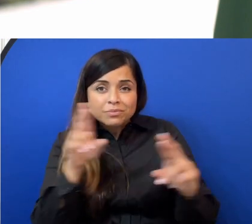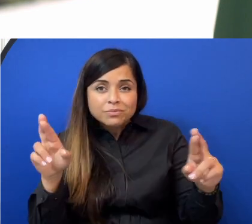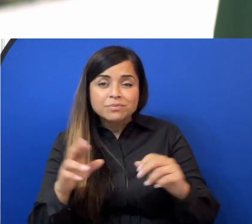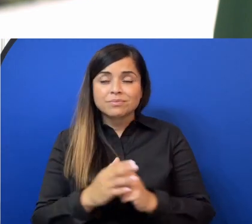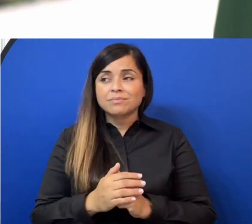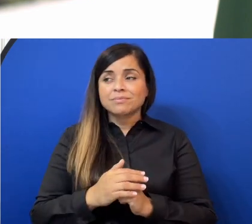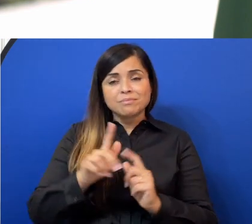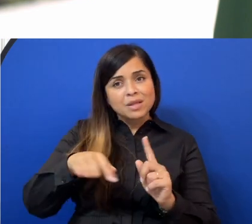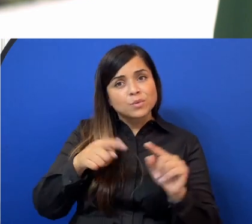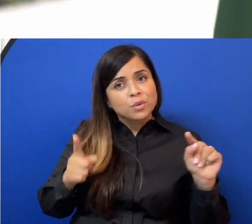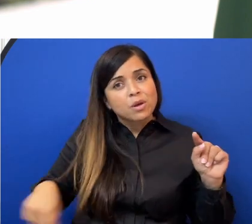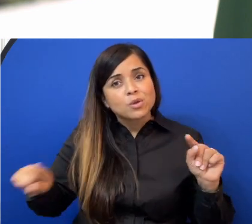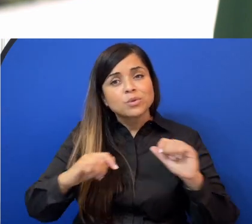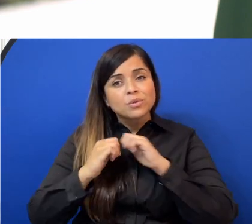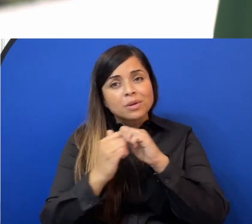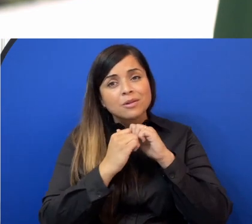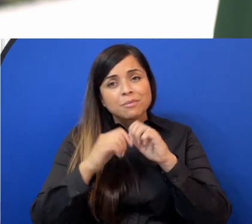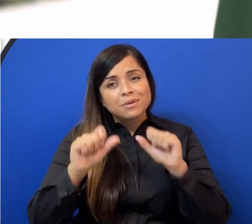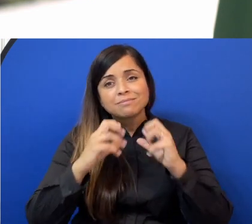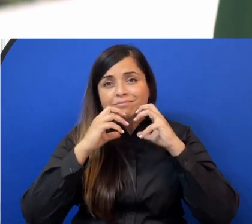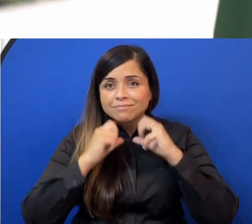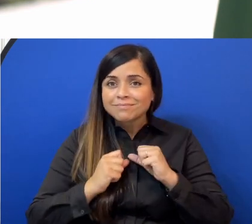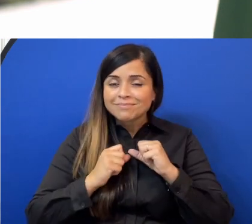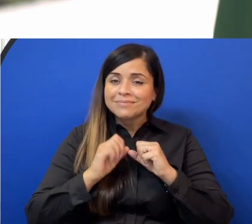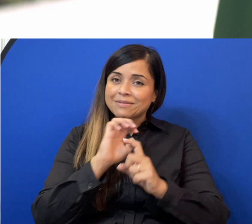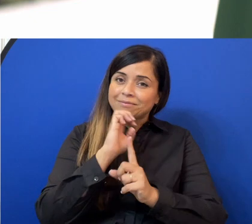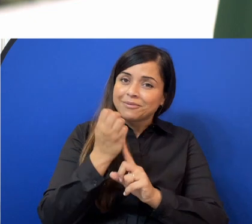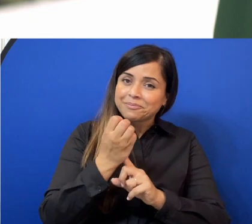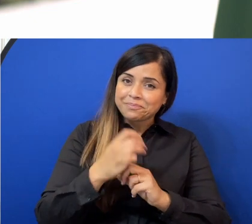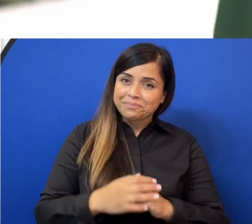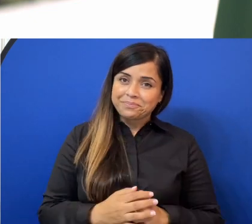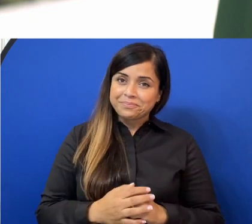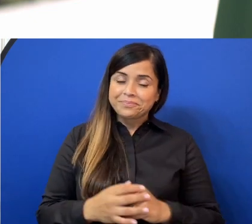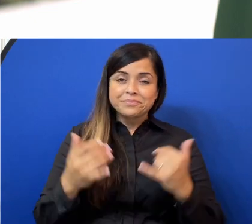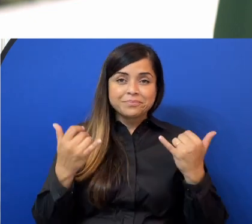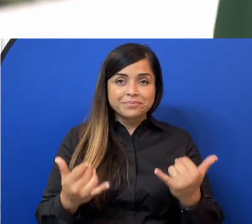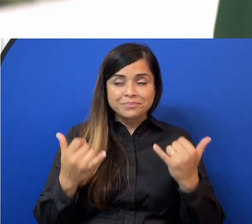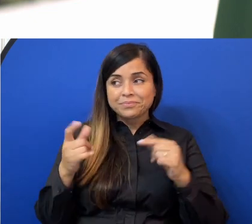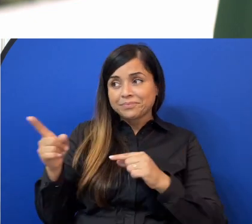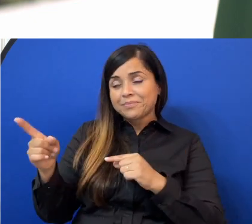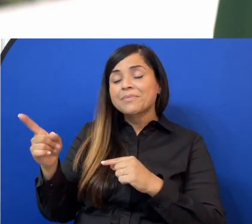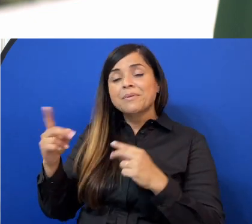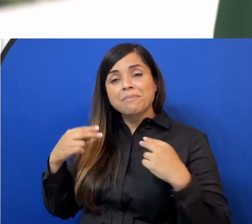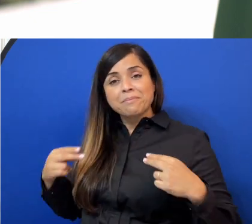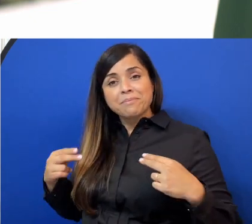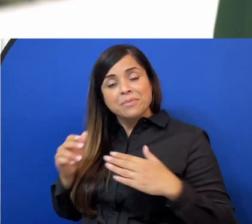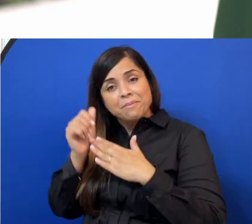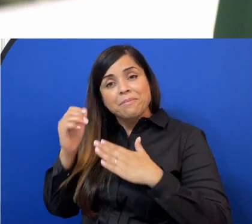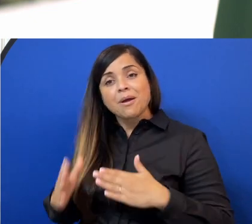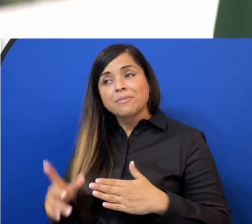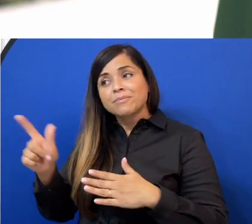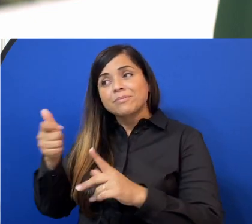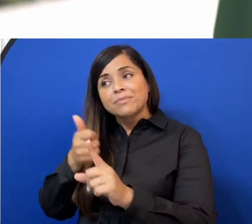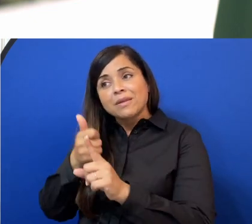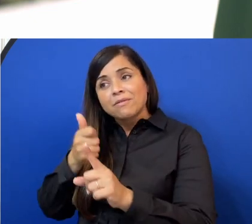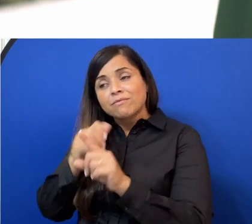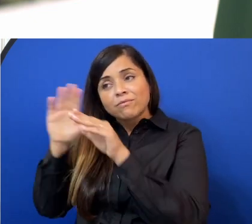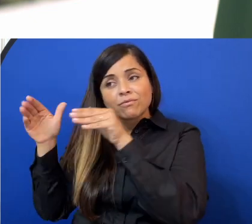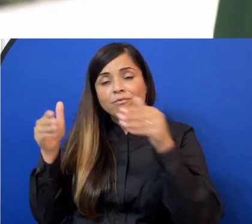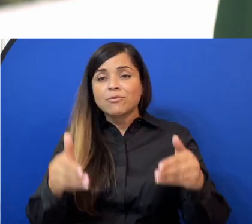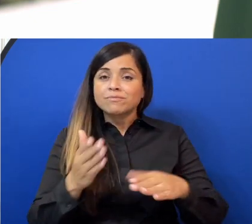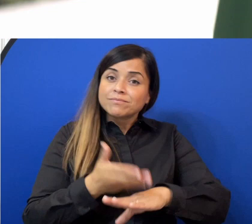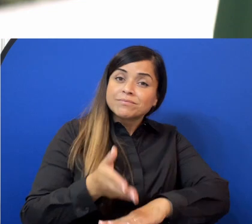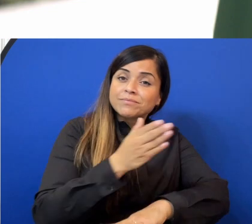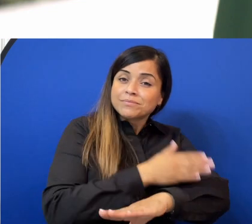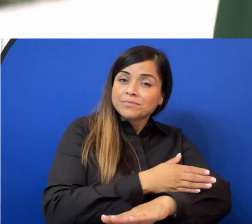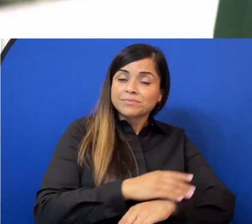environment. Today, the Imamat is concerned with the improvement of the human and environmental condition through the building of civil